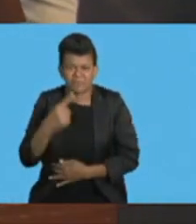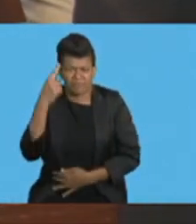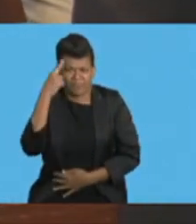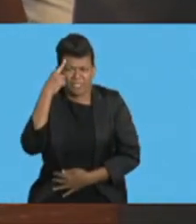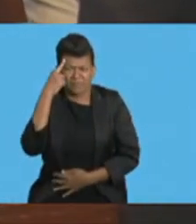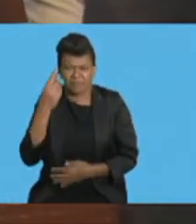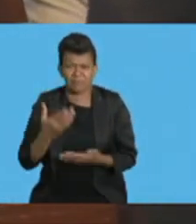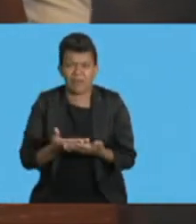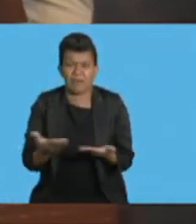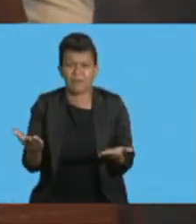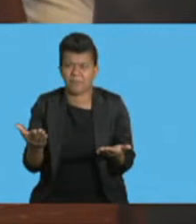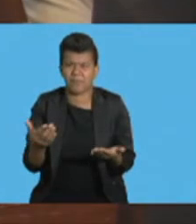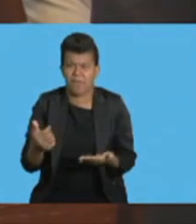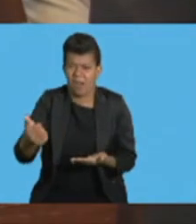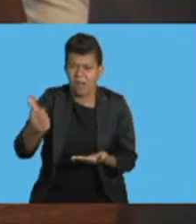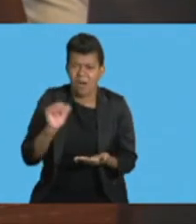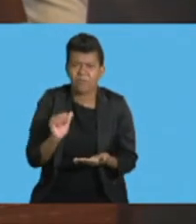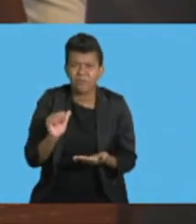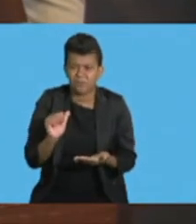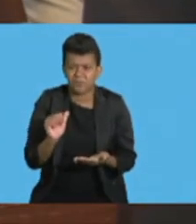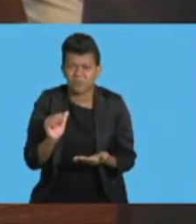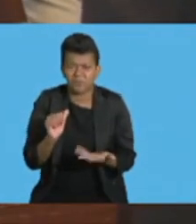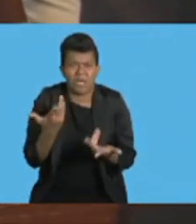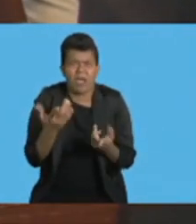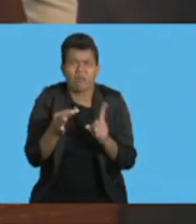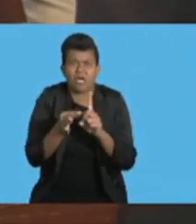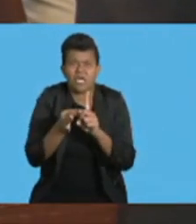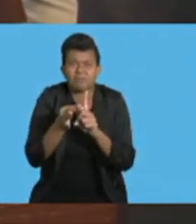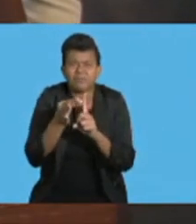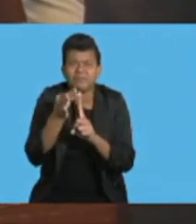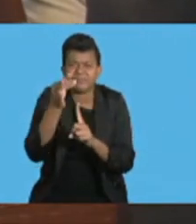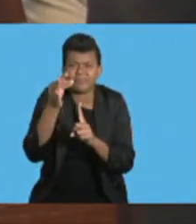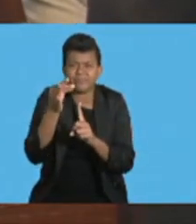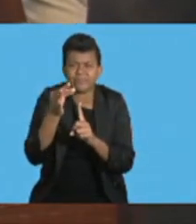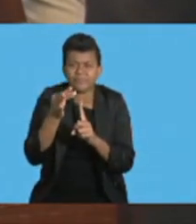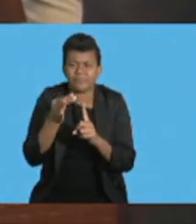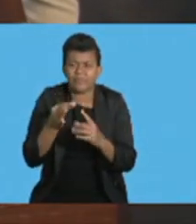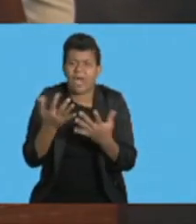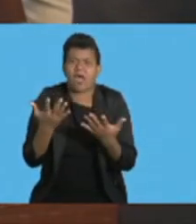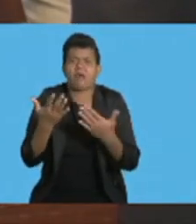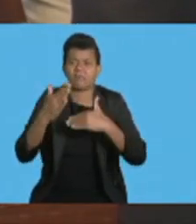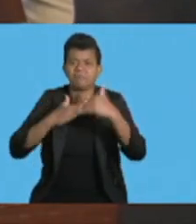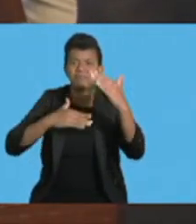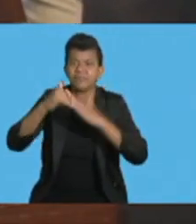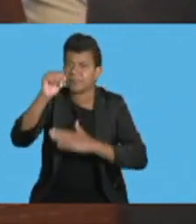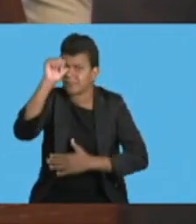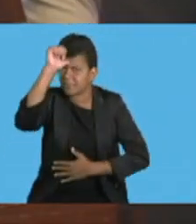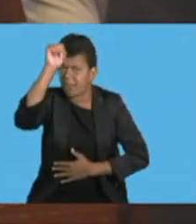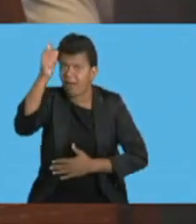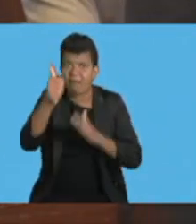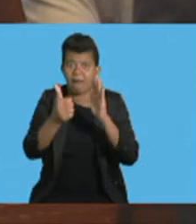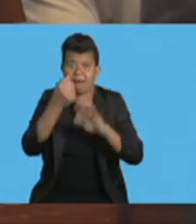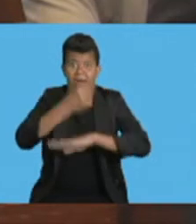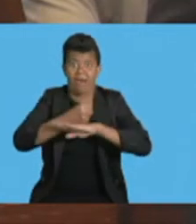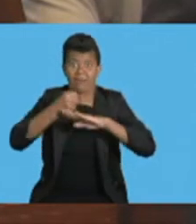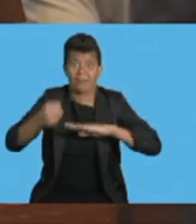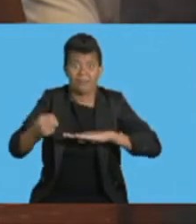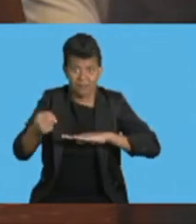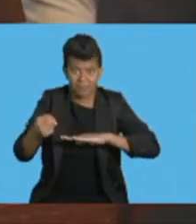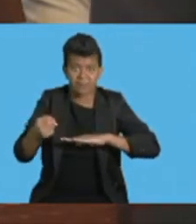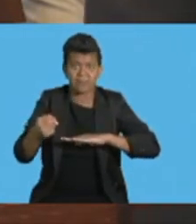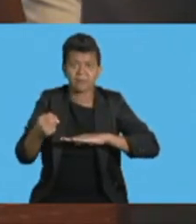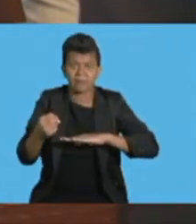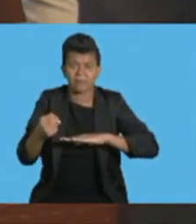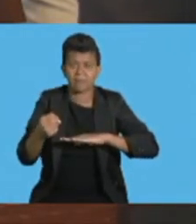to allow a chancery to be built by the Indian government. The area that is being allocated to the Indian Embassy